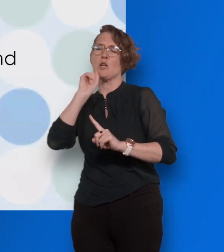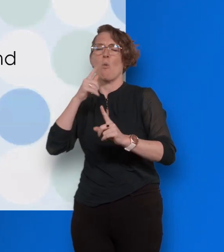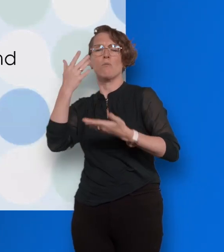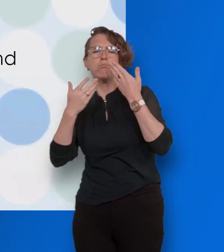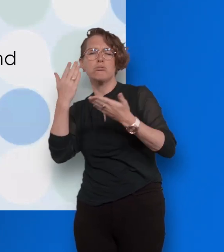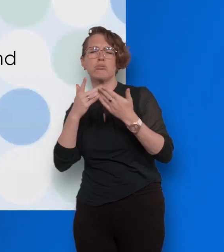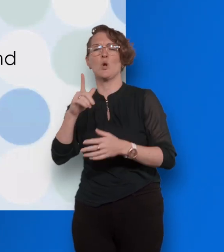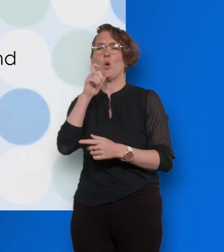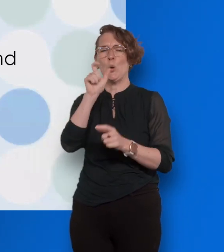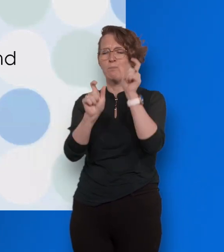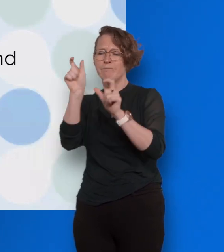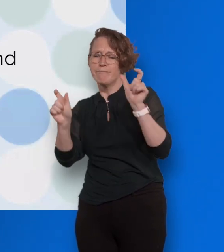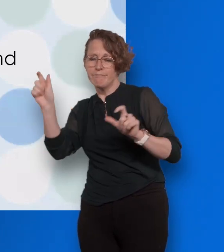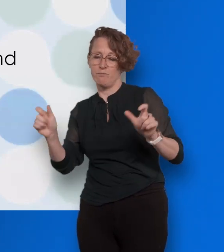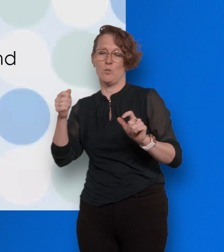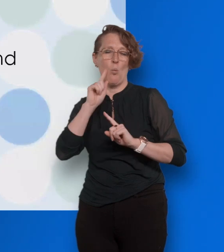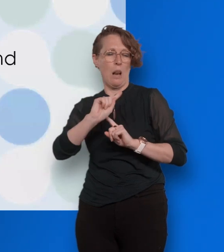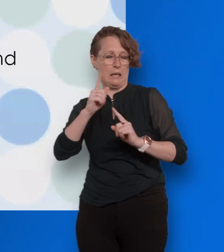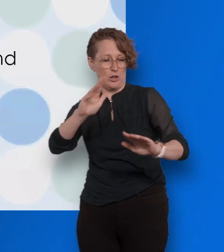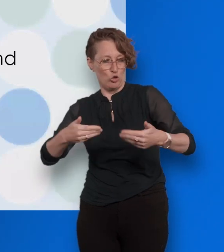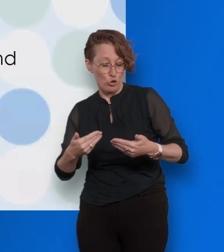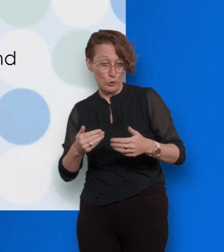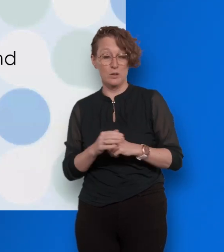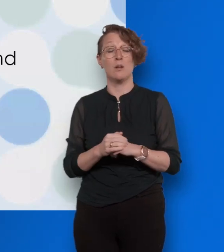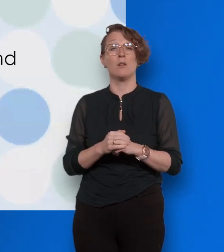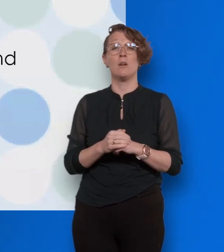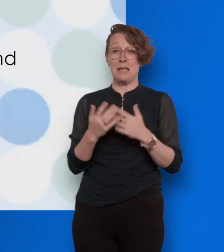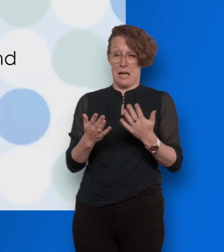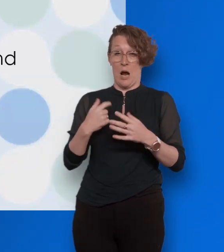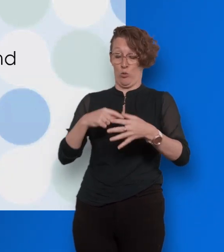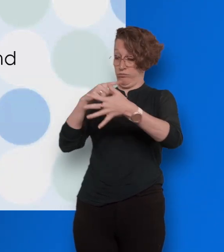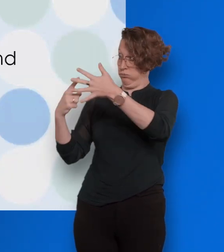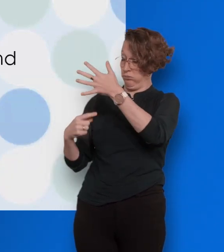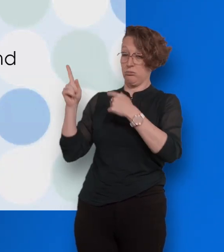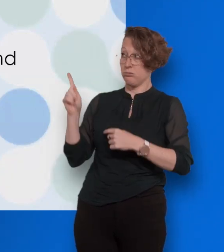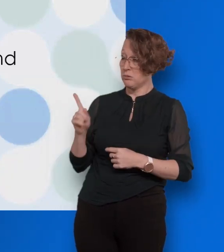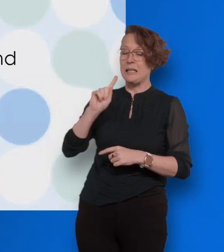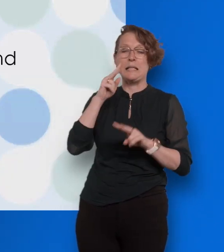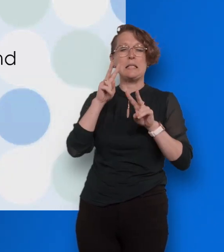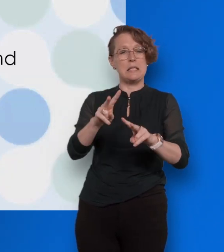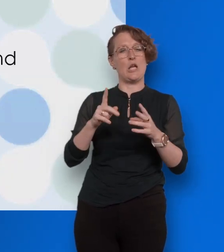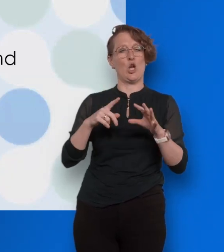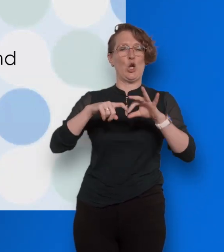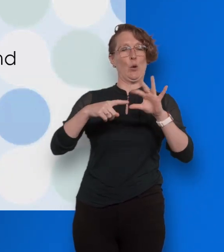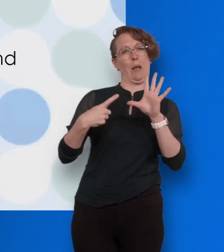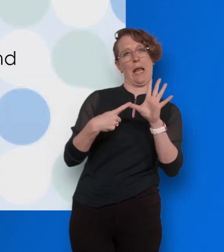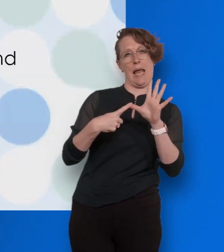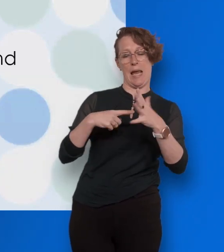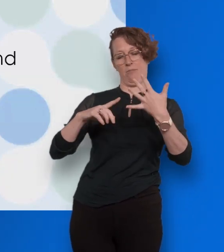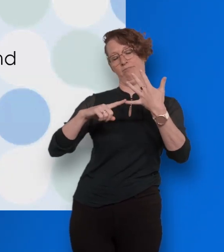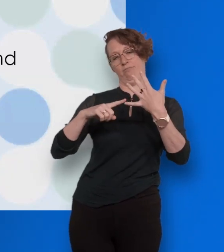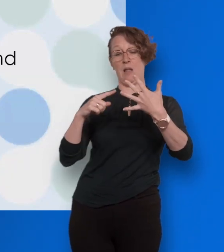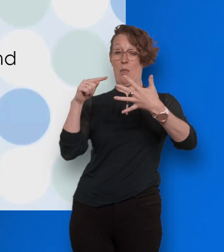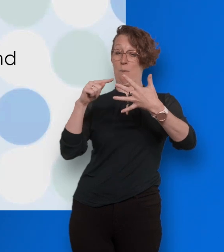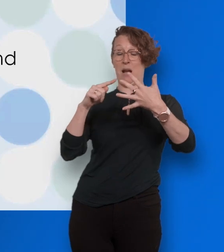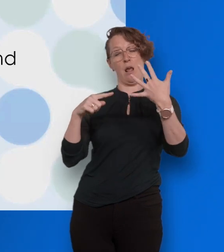be talking about in a second. And even though you can see here that there's a Q&A slotted in the